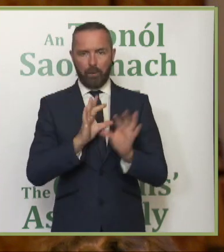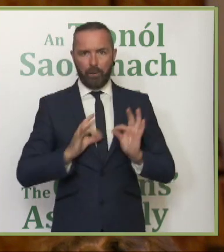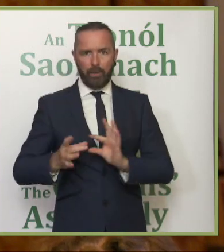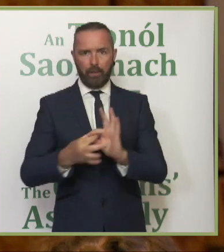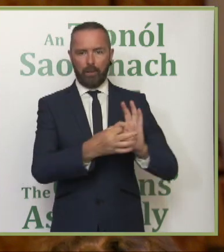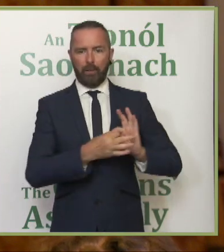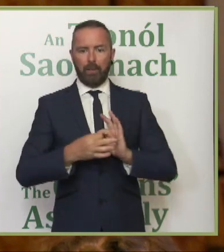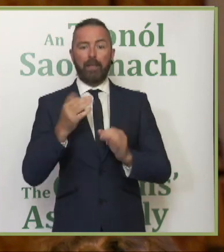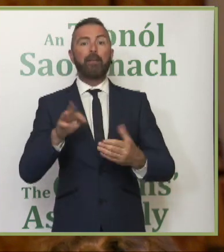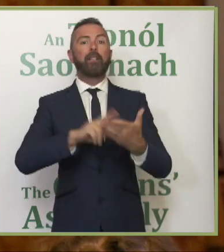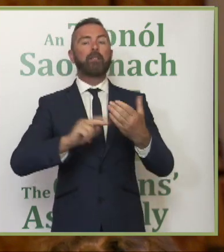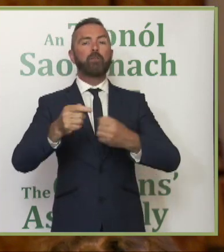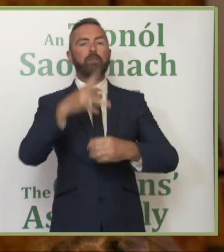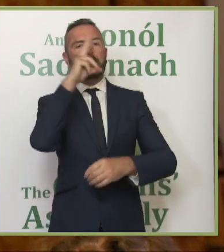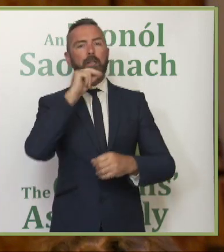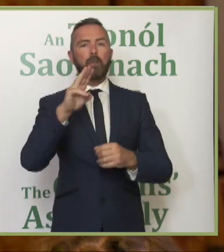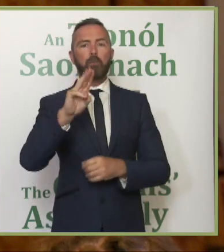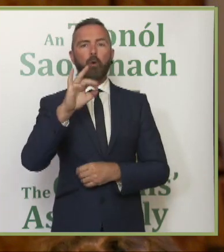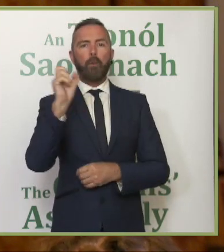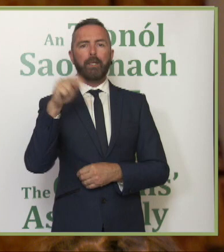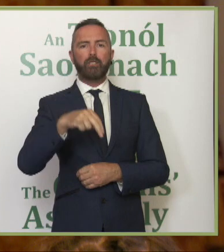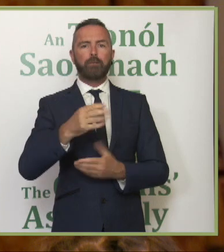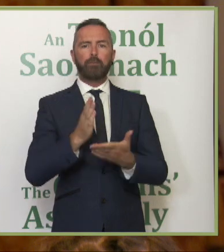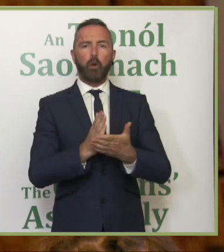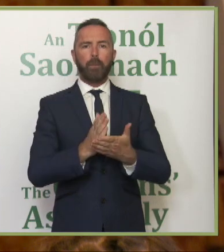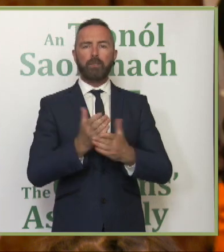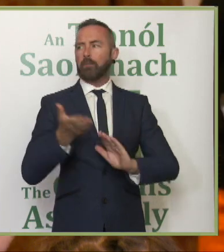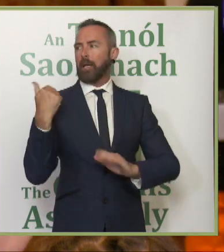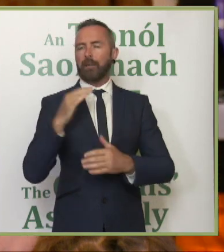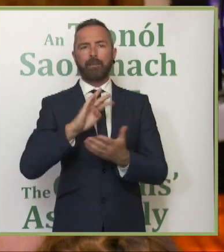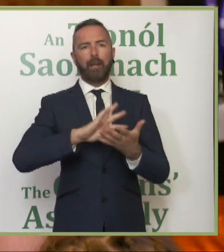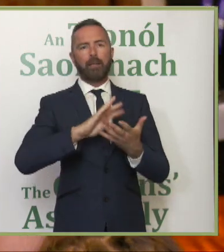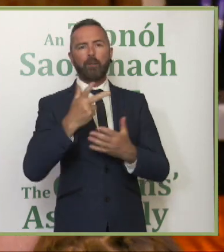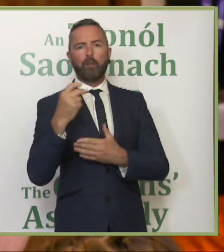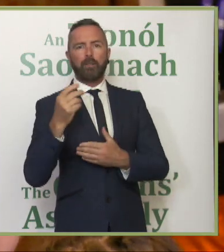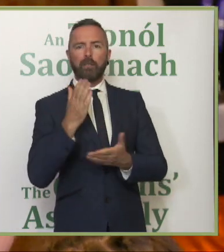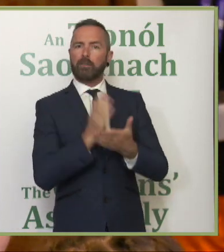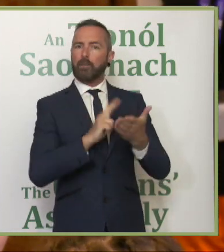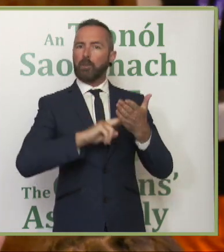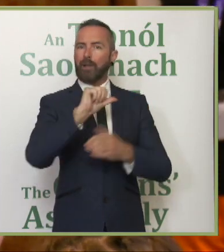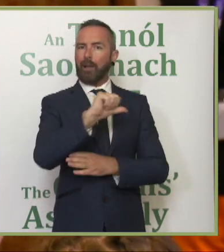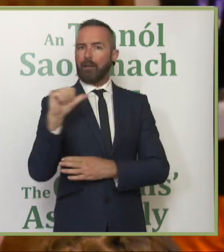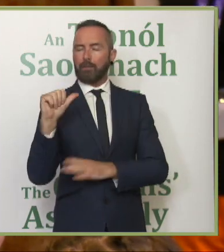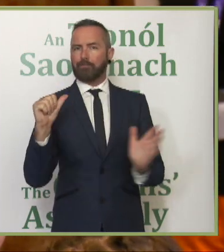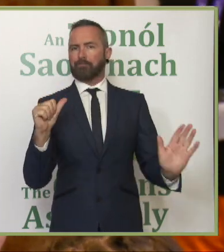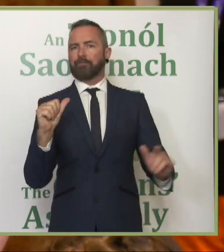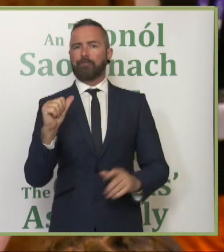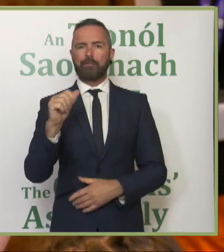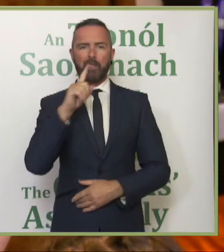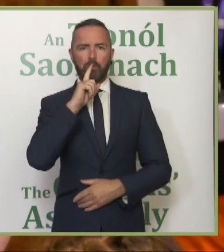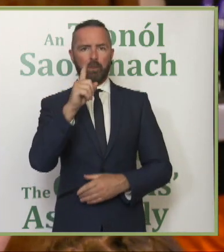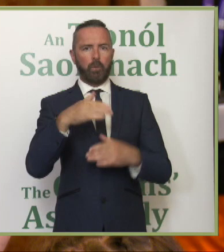prohibition in the United States in the 30s, alcohol was prohibited, and even to such an extreme extent that the